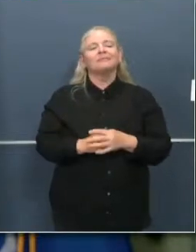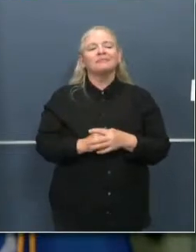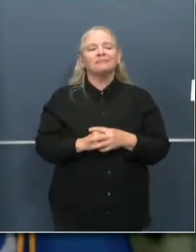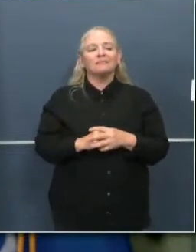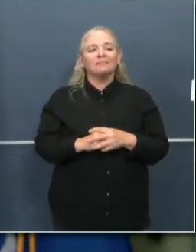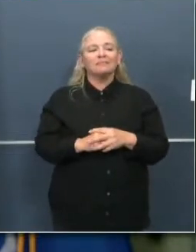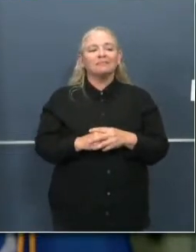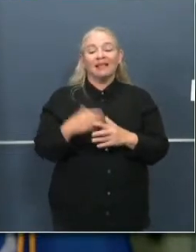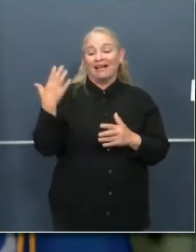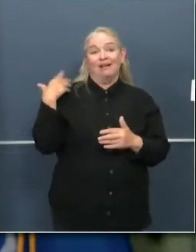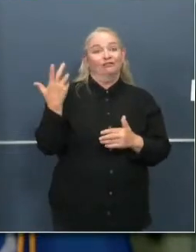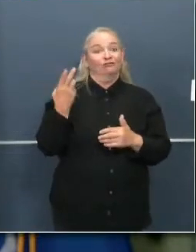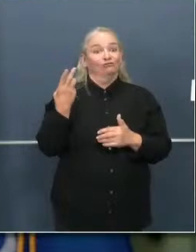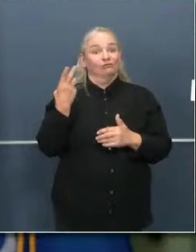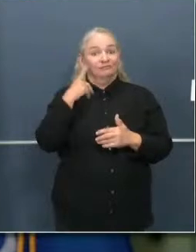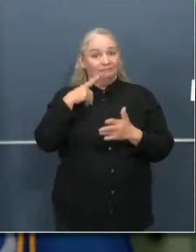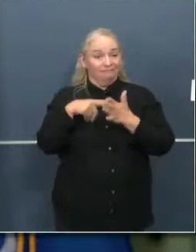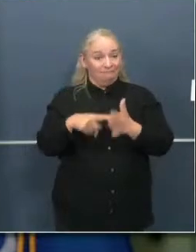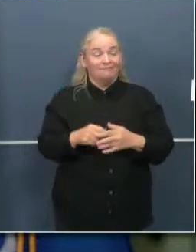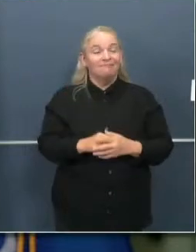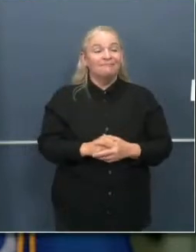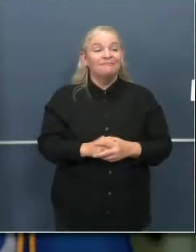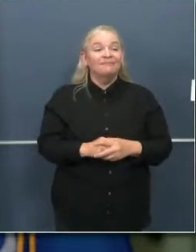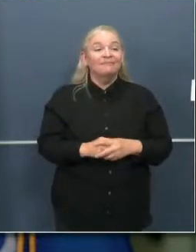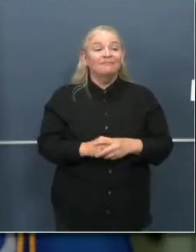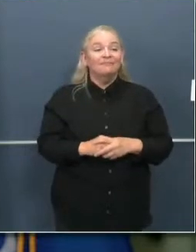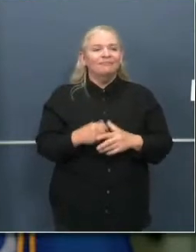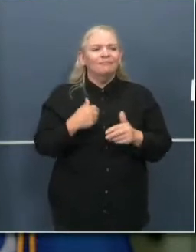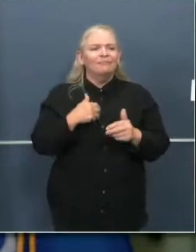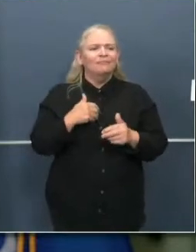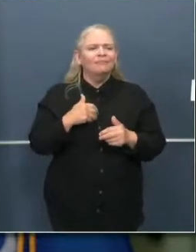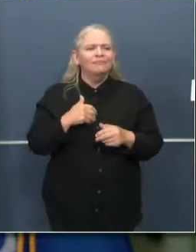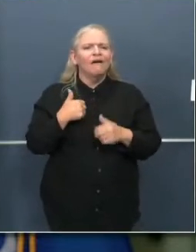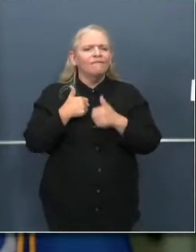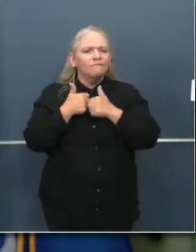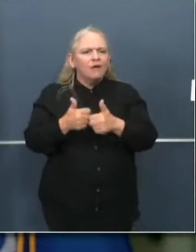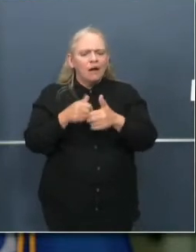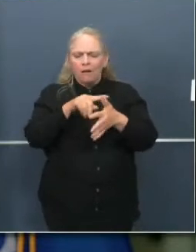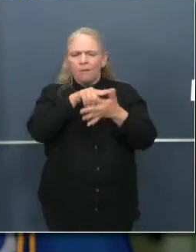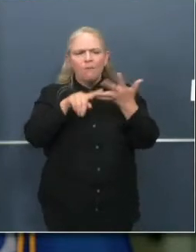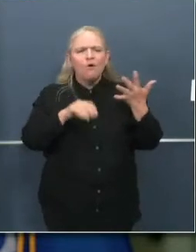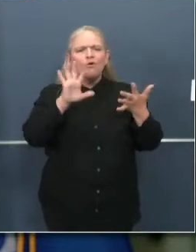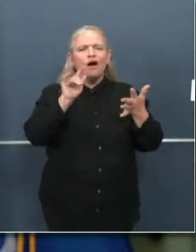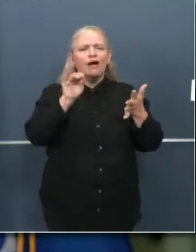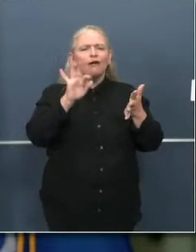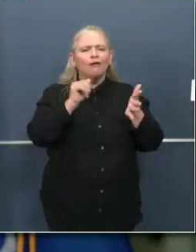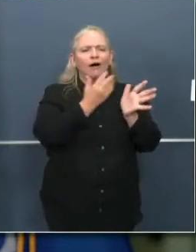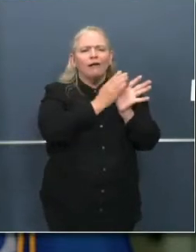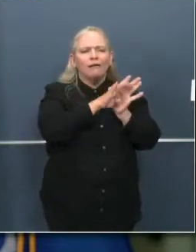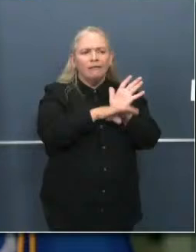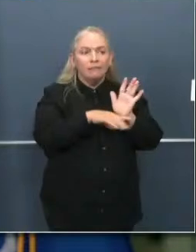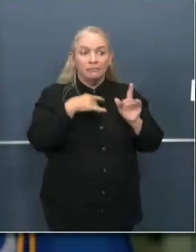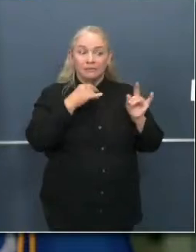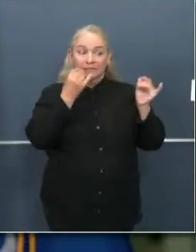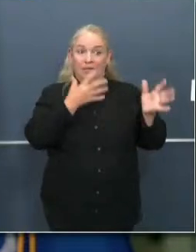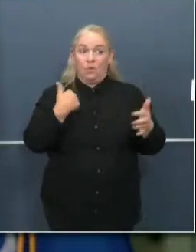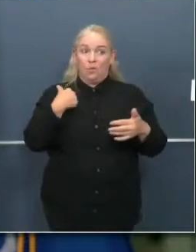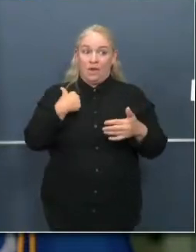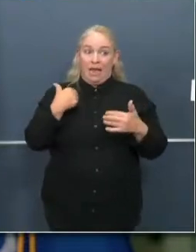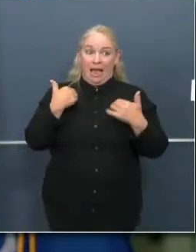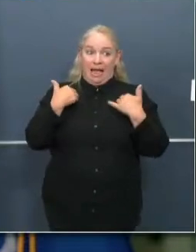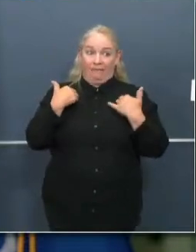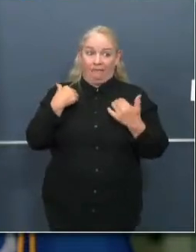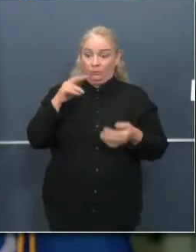year's budget. There's $2.5 billion. We've been working in the spirit of collaboration. The vast majority of counties are doing the right things. Vast majority of